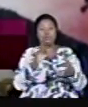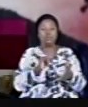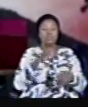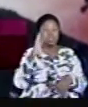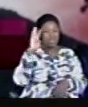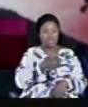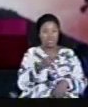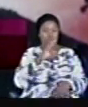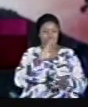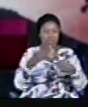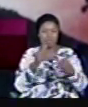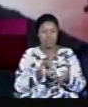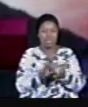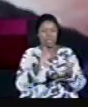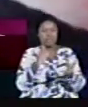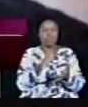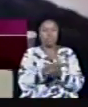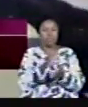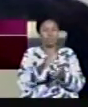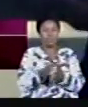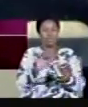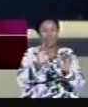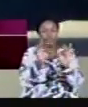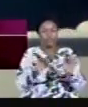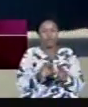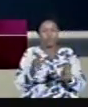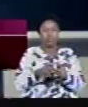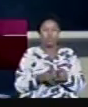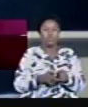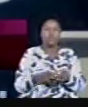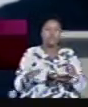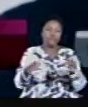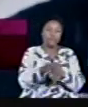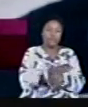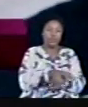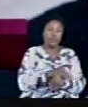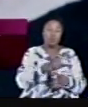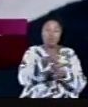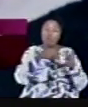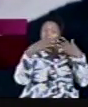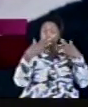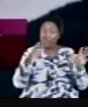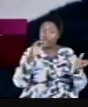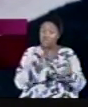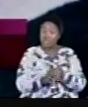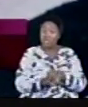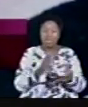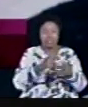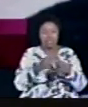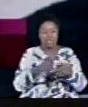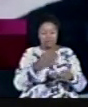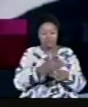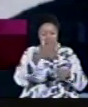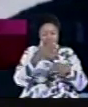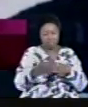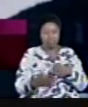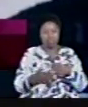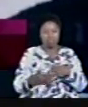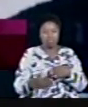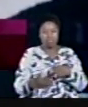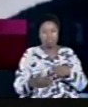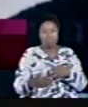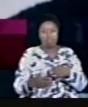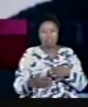finish that, then total, complete, full completeness will come to